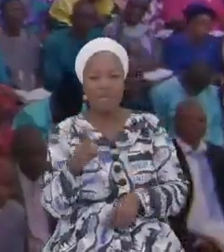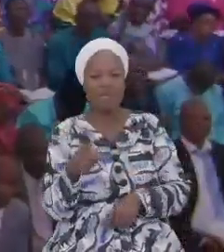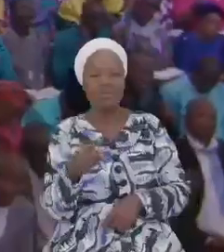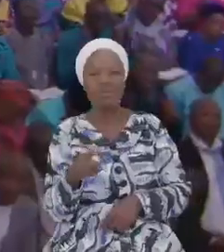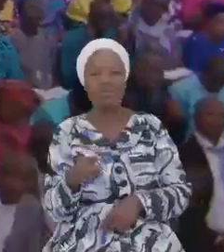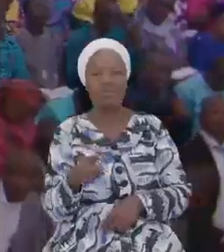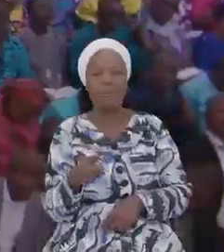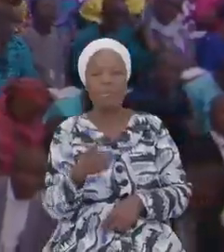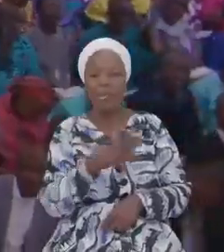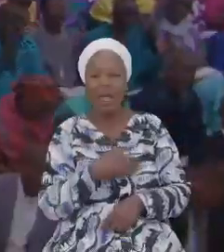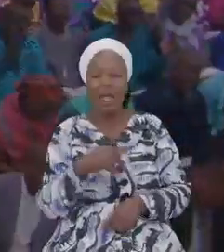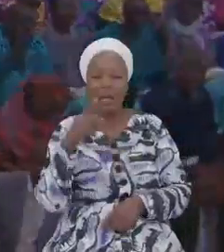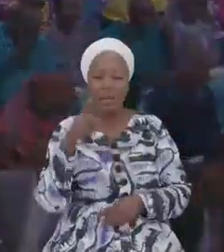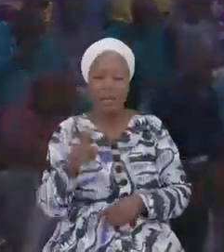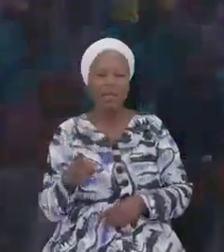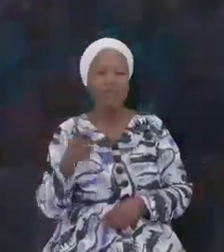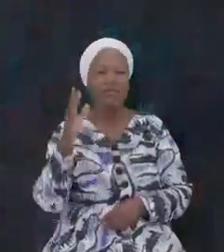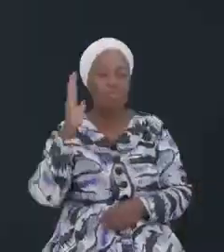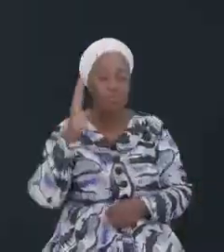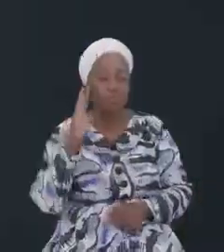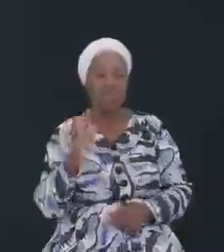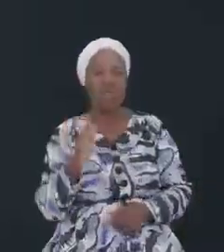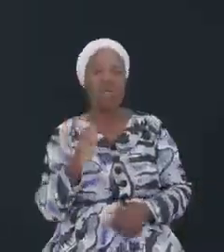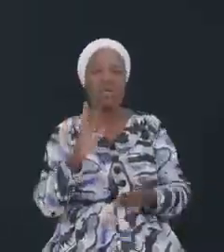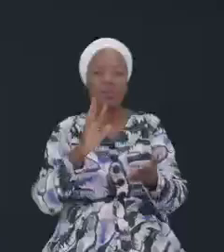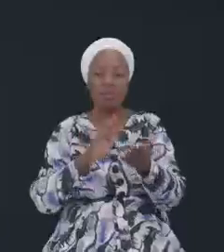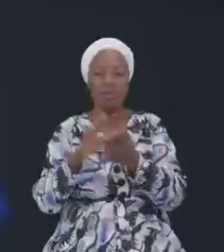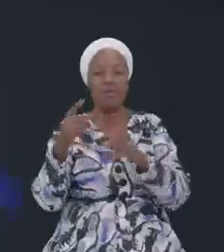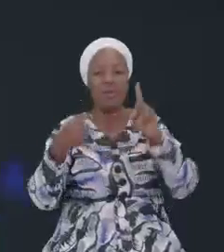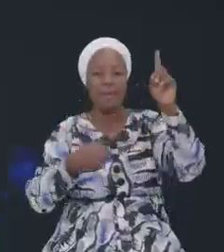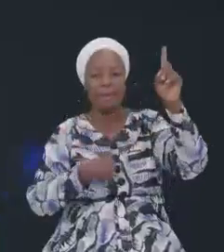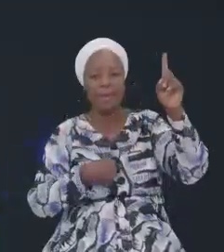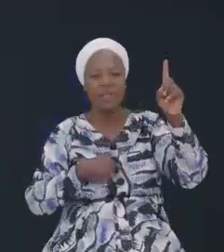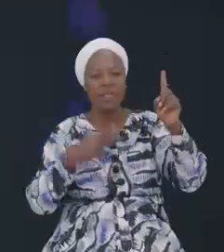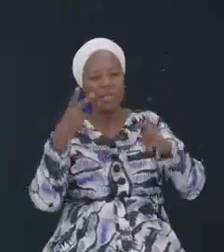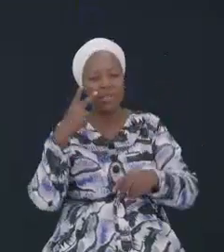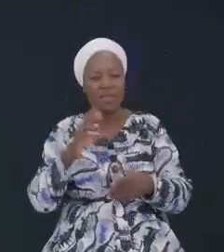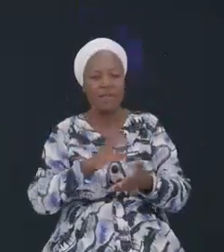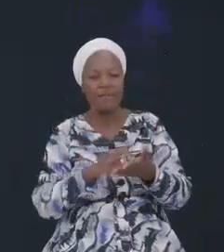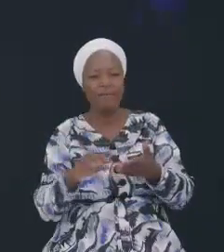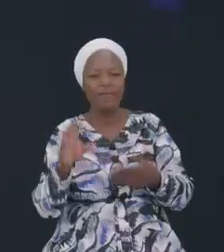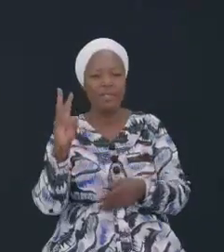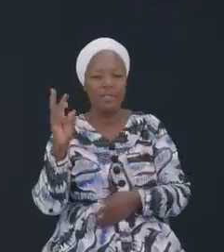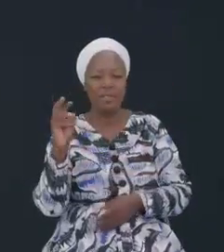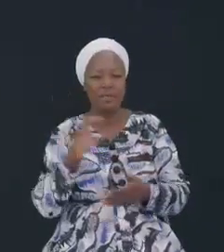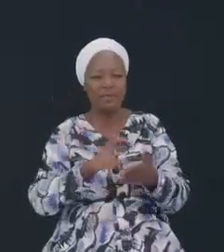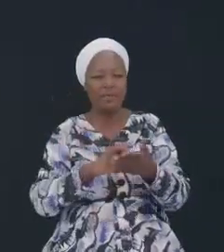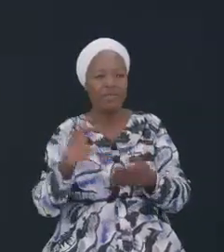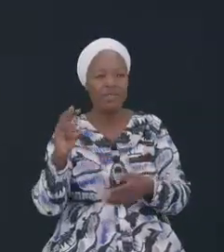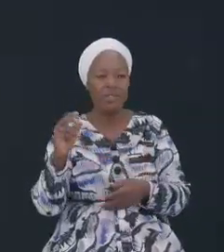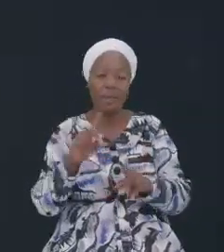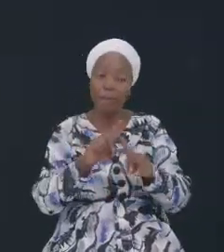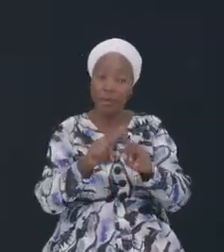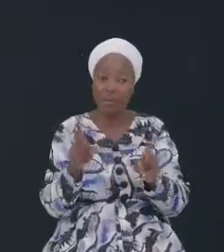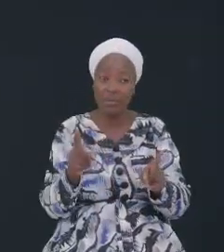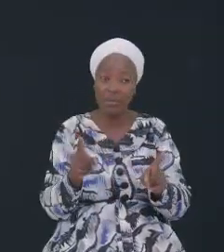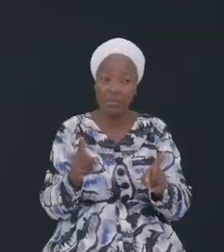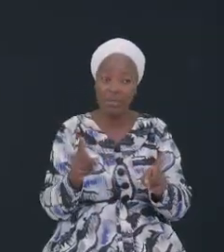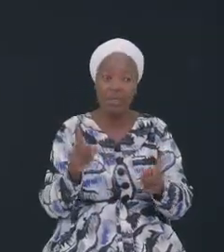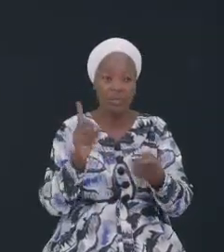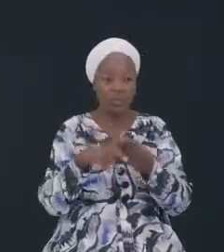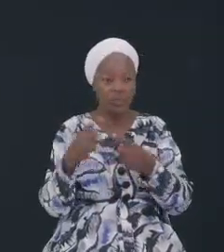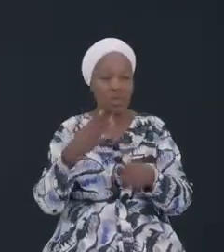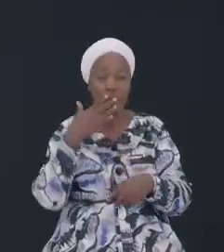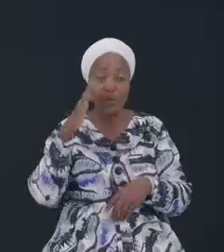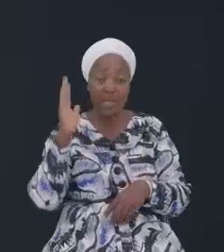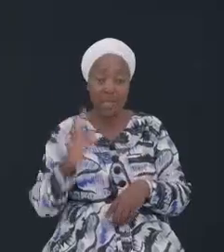thee. And thou shalt glorify me. Look at verse 16. But unto the